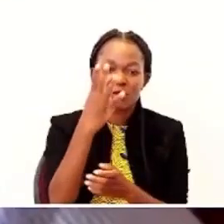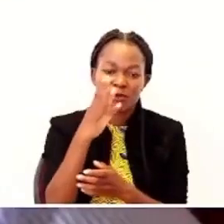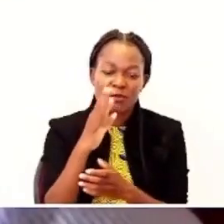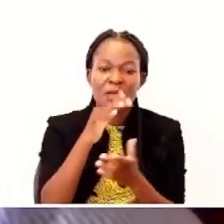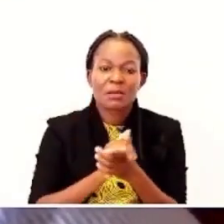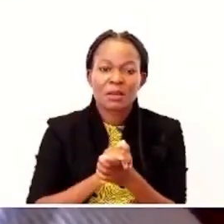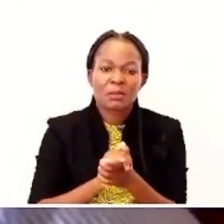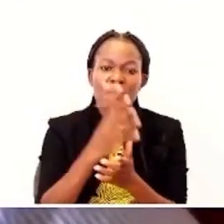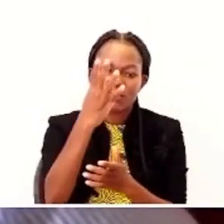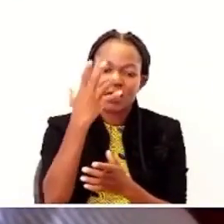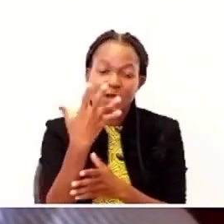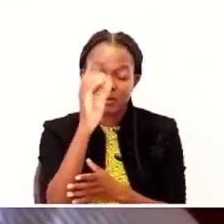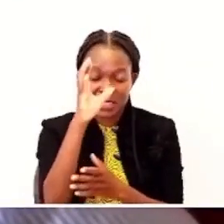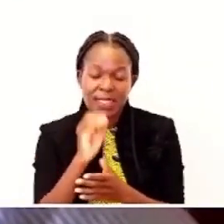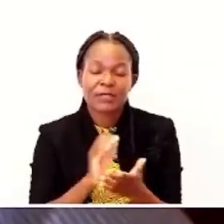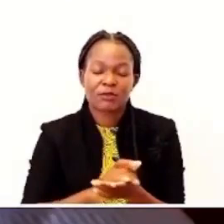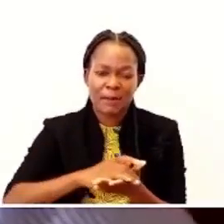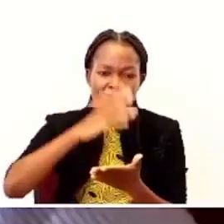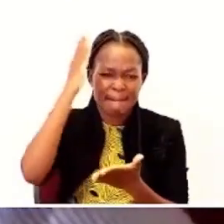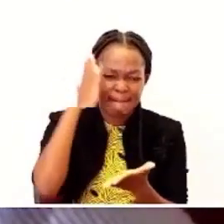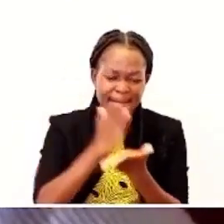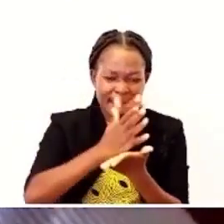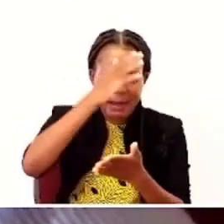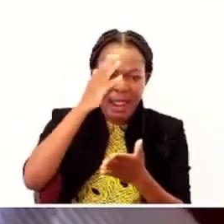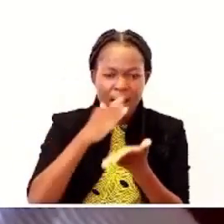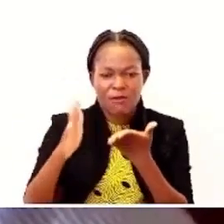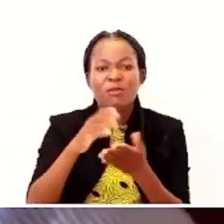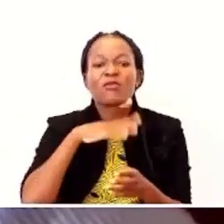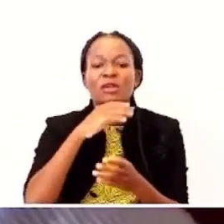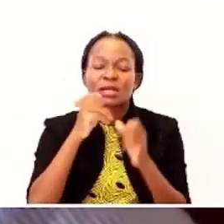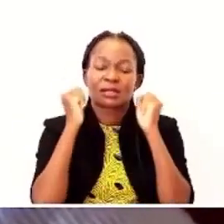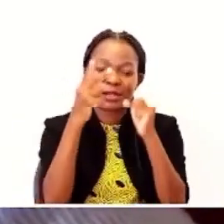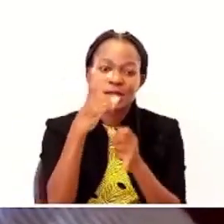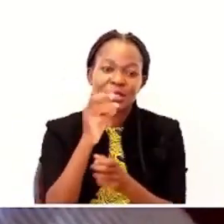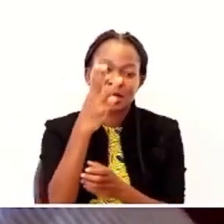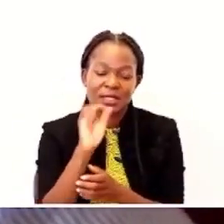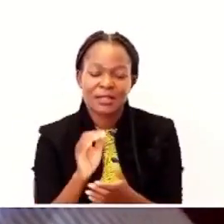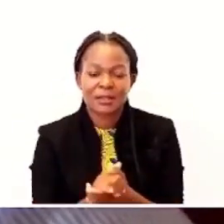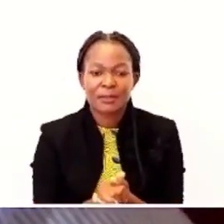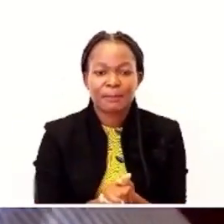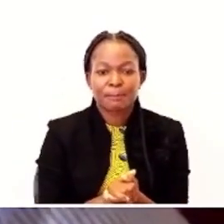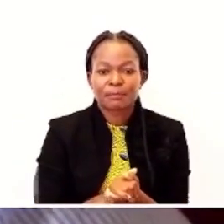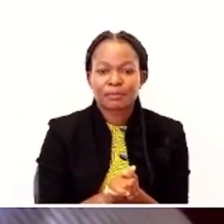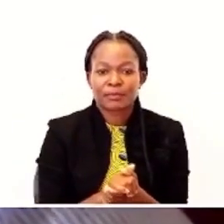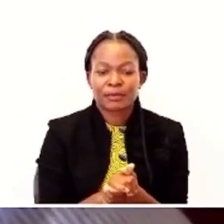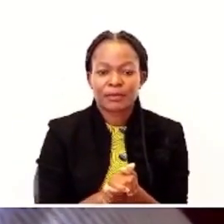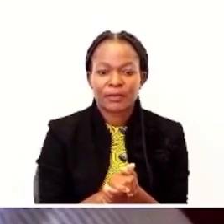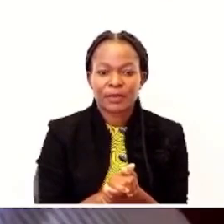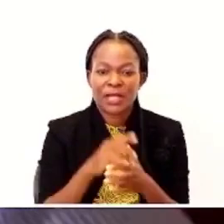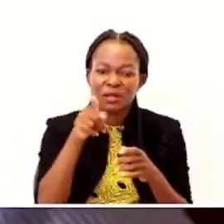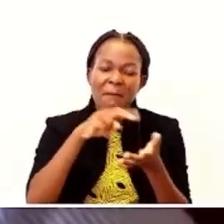45% by 2030 in order to remain under 1.5. That entails